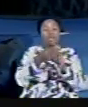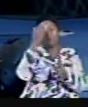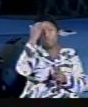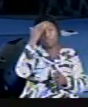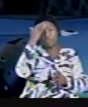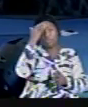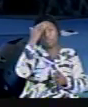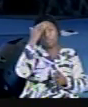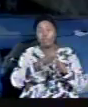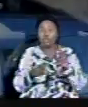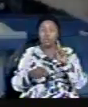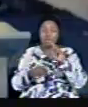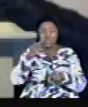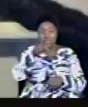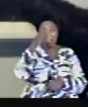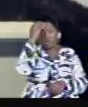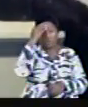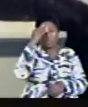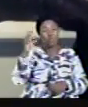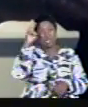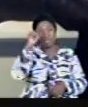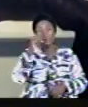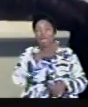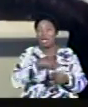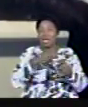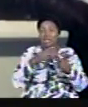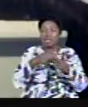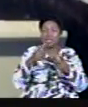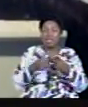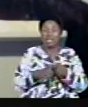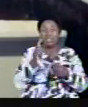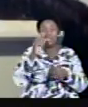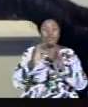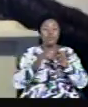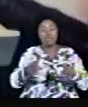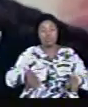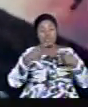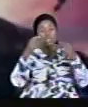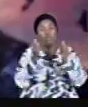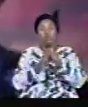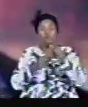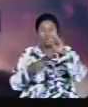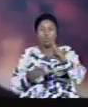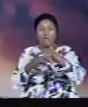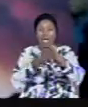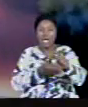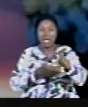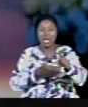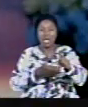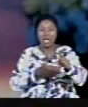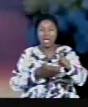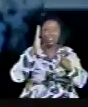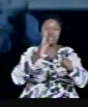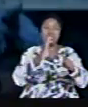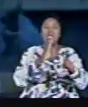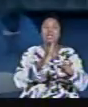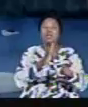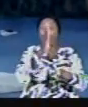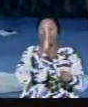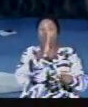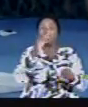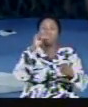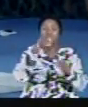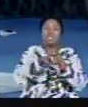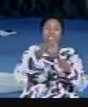him, and he dwelleth with you, and shall be in you. When you